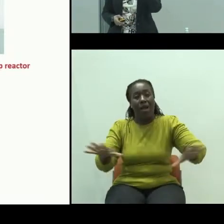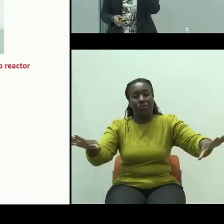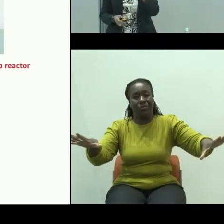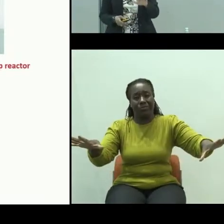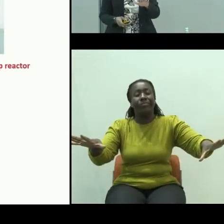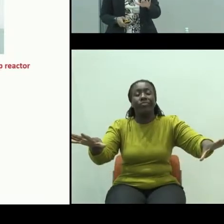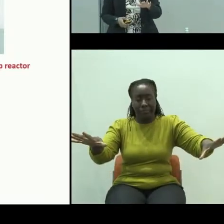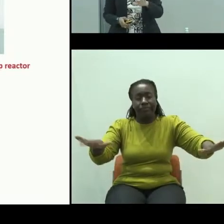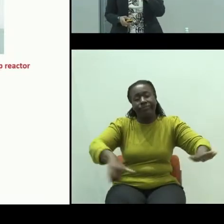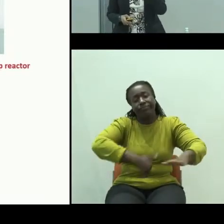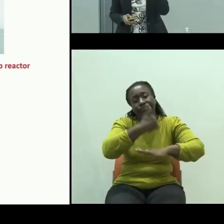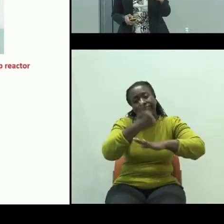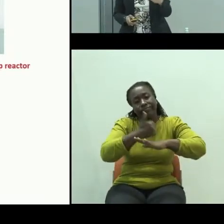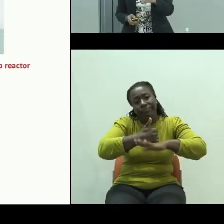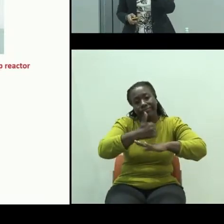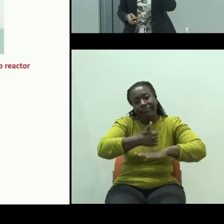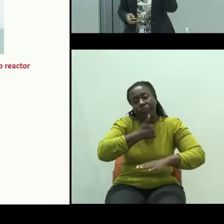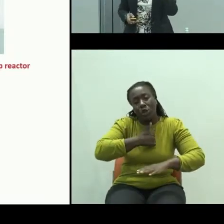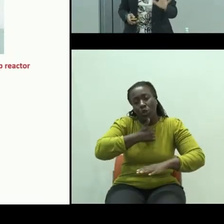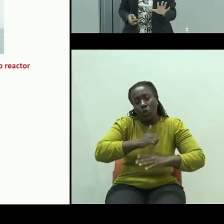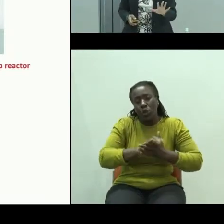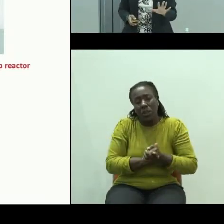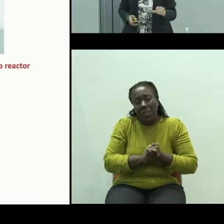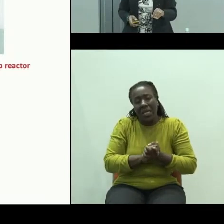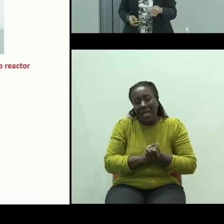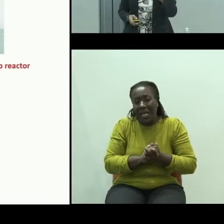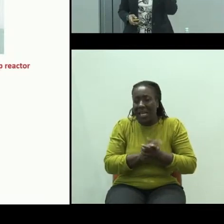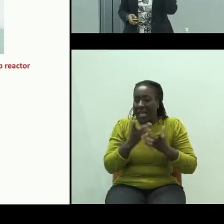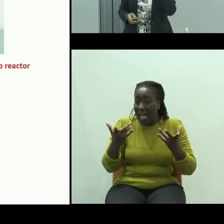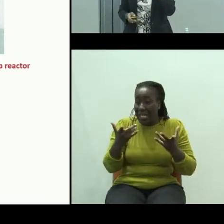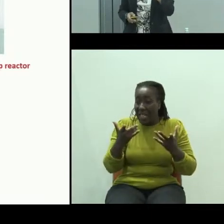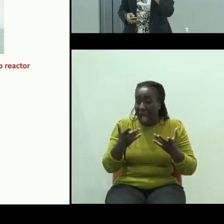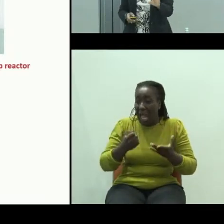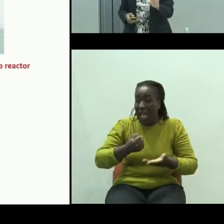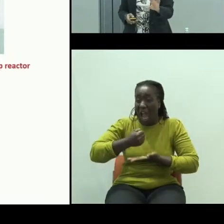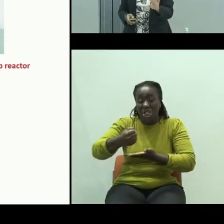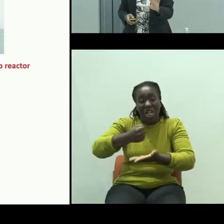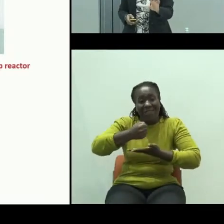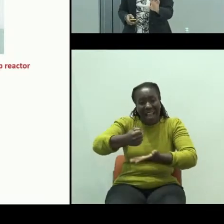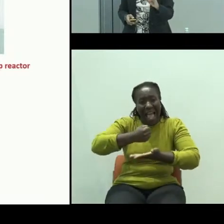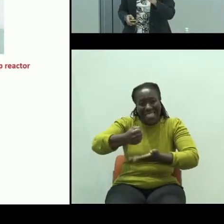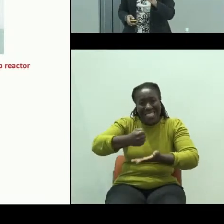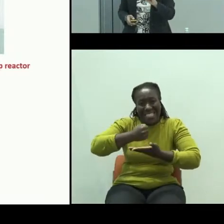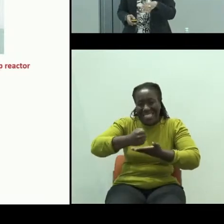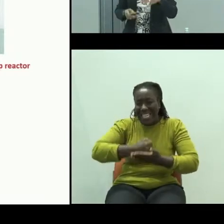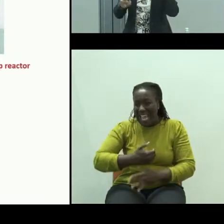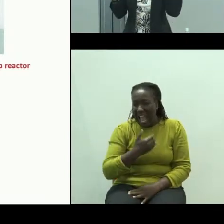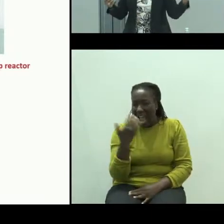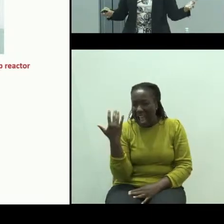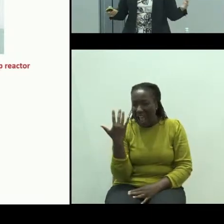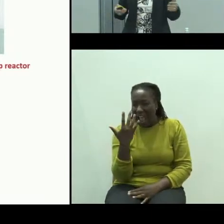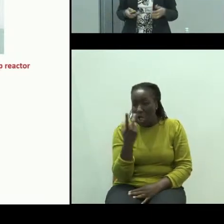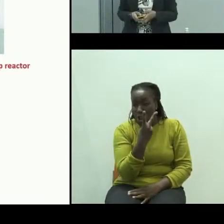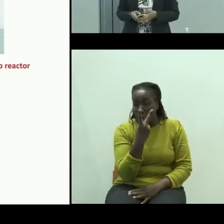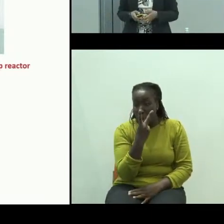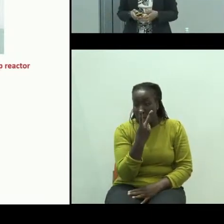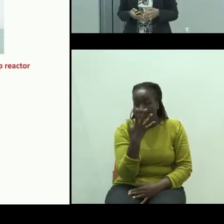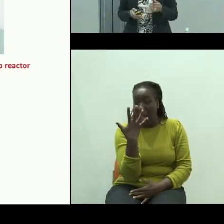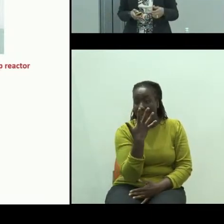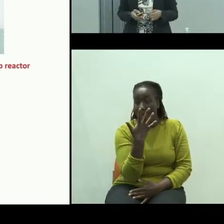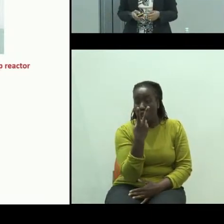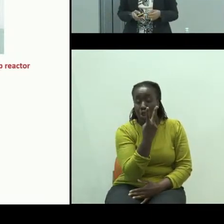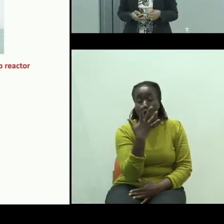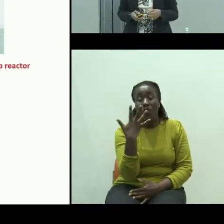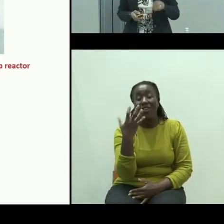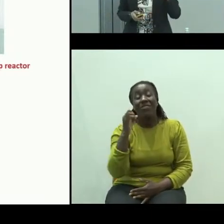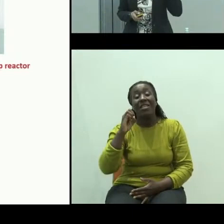the standard that we use is actually a shake flask. So that's a 50 milliliter culture volume and a 250